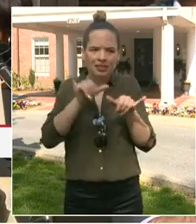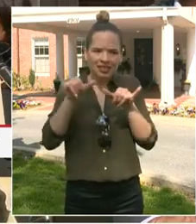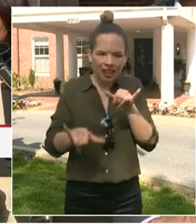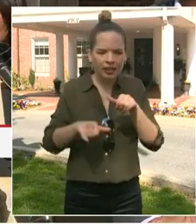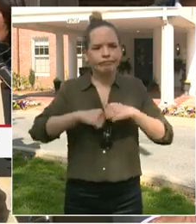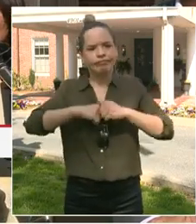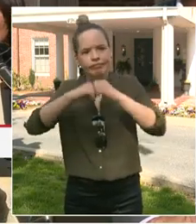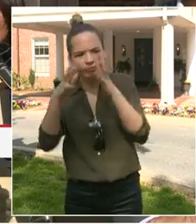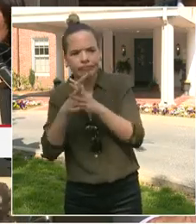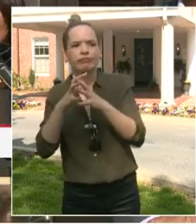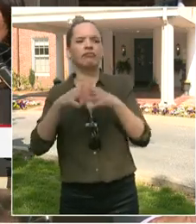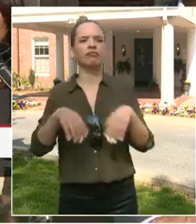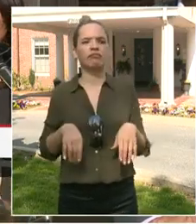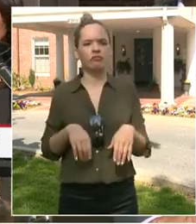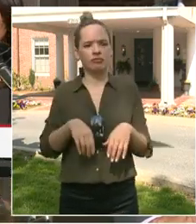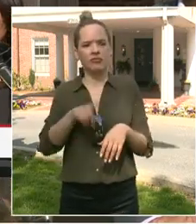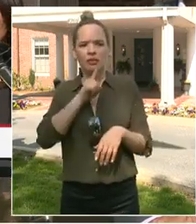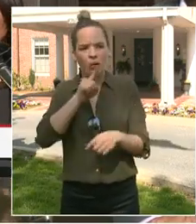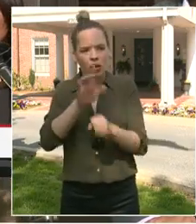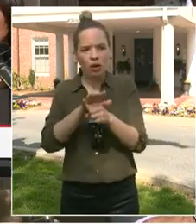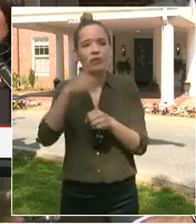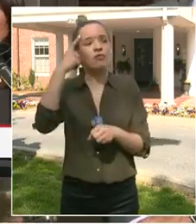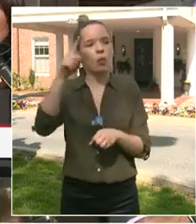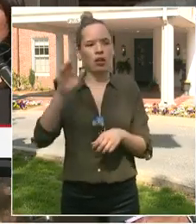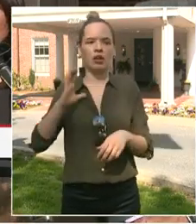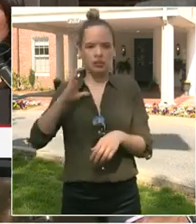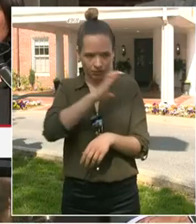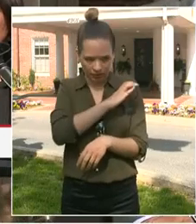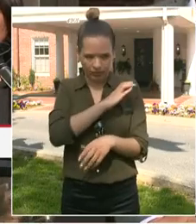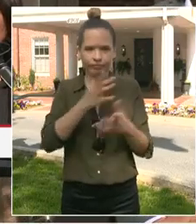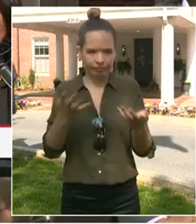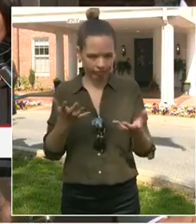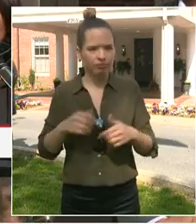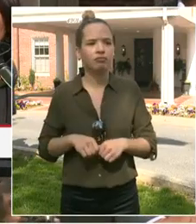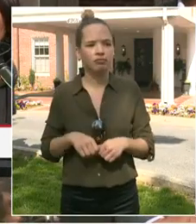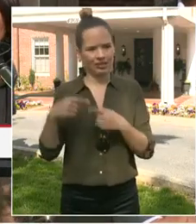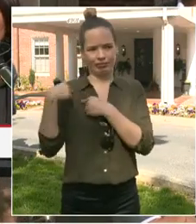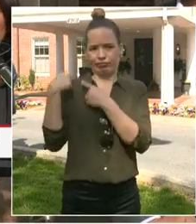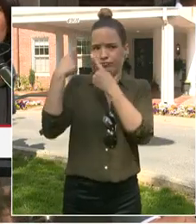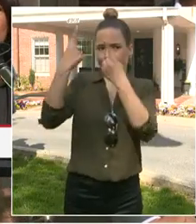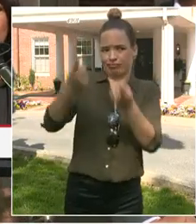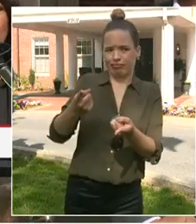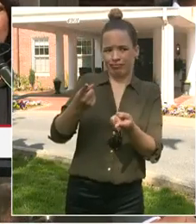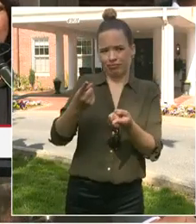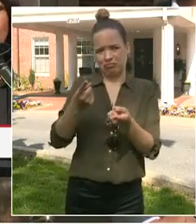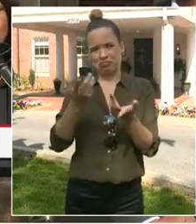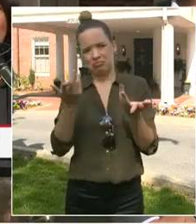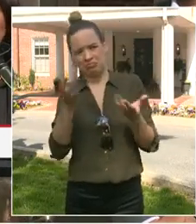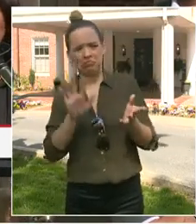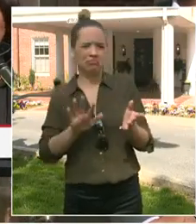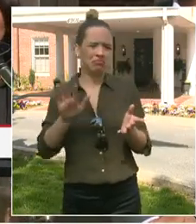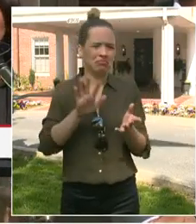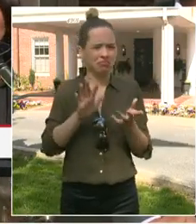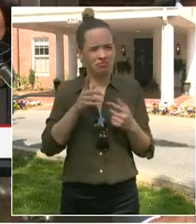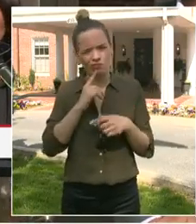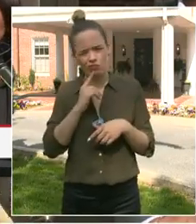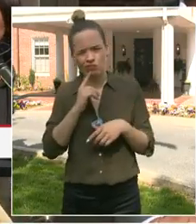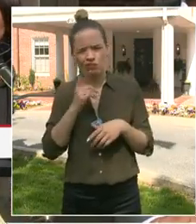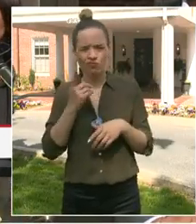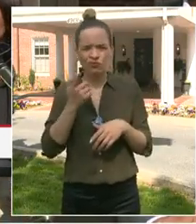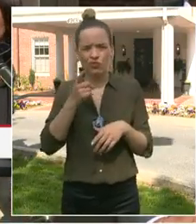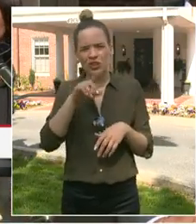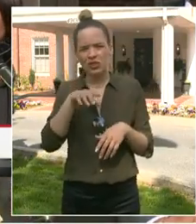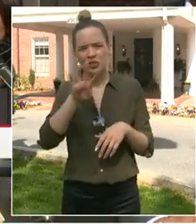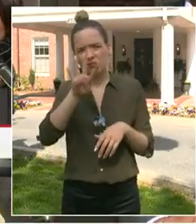that commission. And to date, 20 of those 42 recommendations